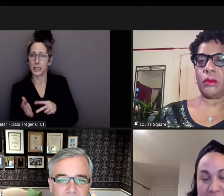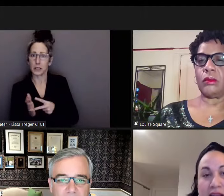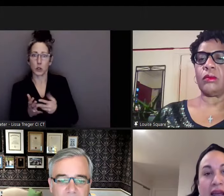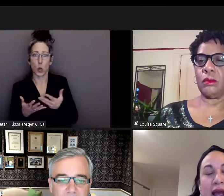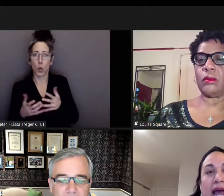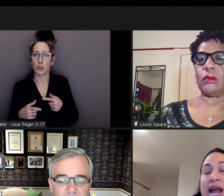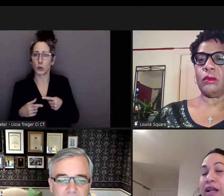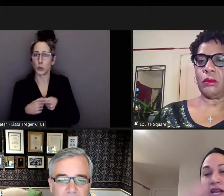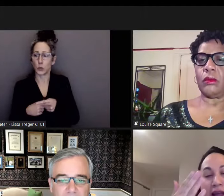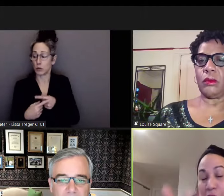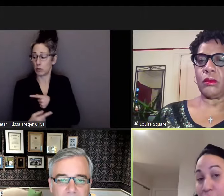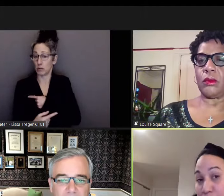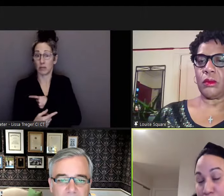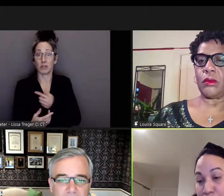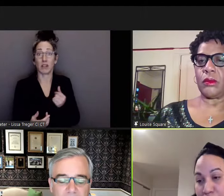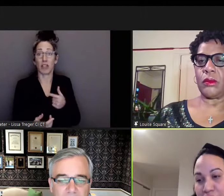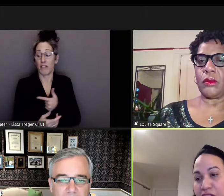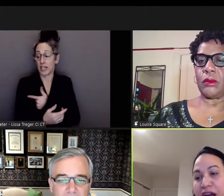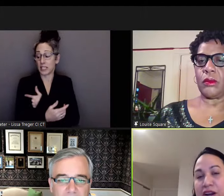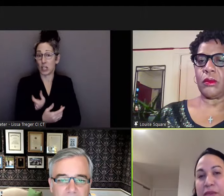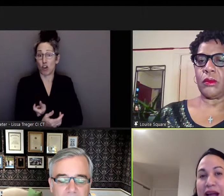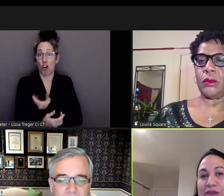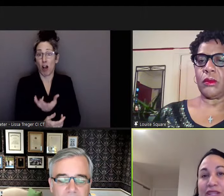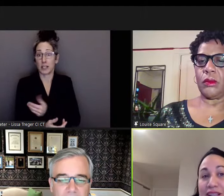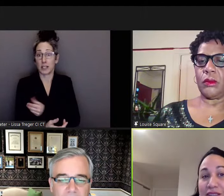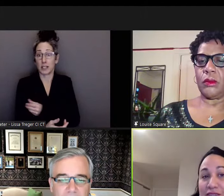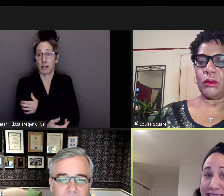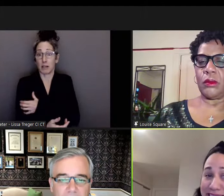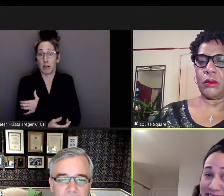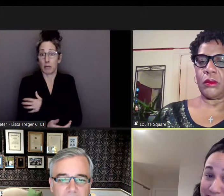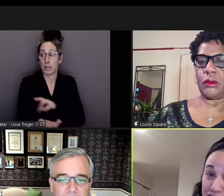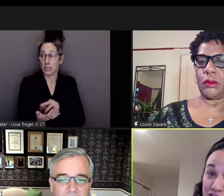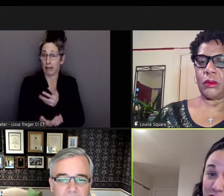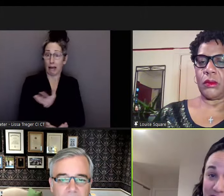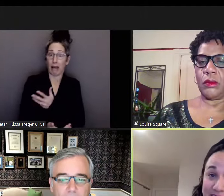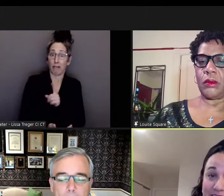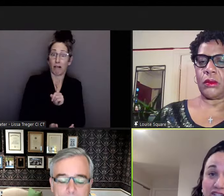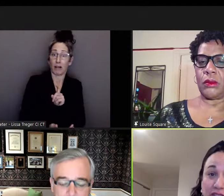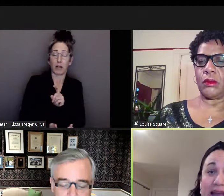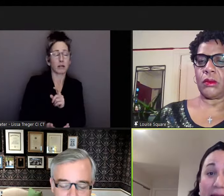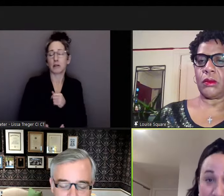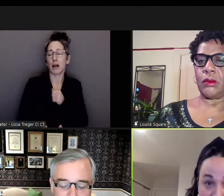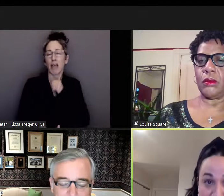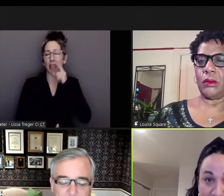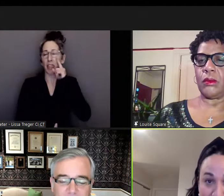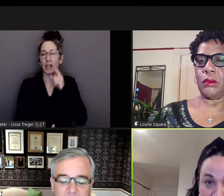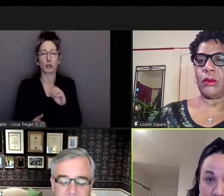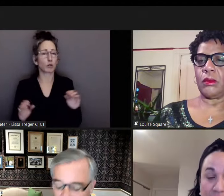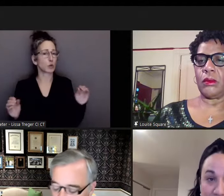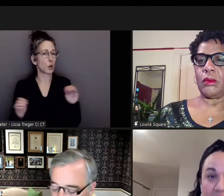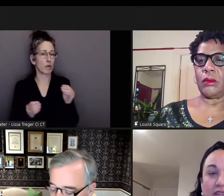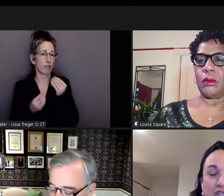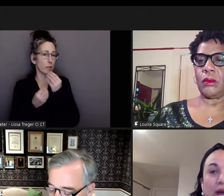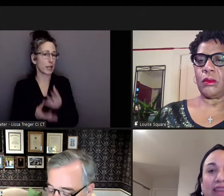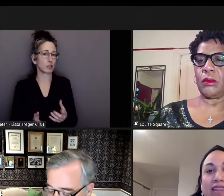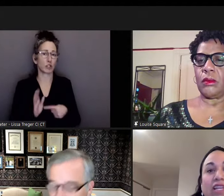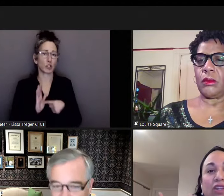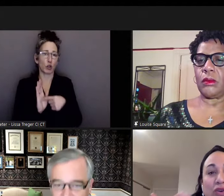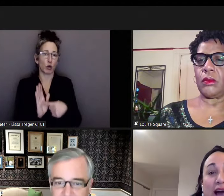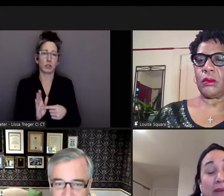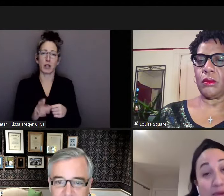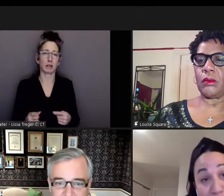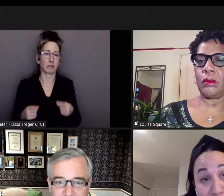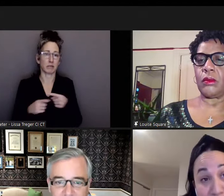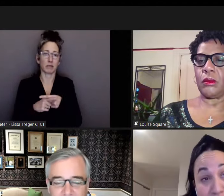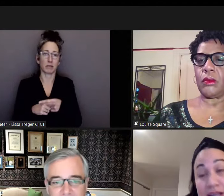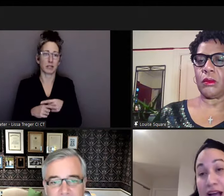medications, right? And I will defer to Dr. Heyer, but I don't think that there's any data that shows that that's actually happening, right? So I think that